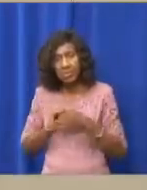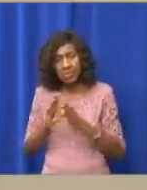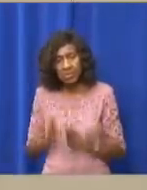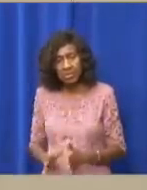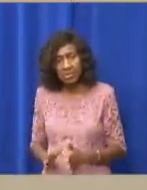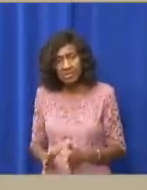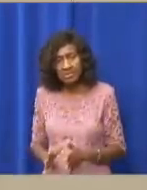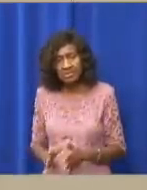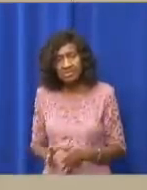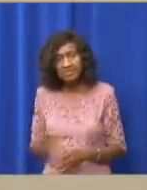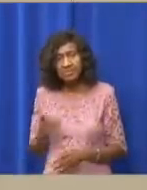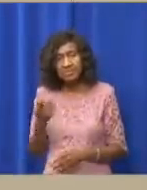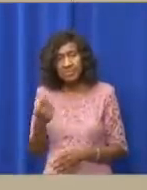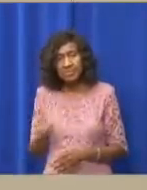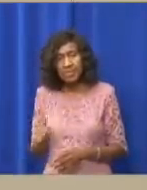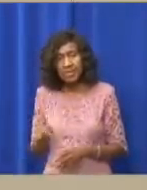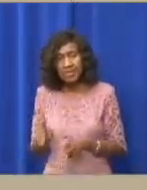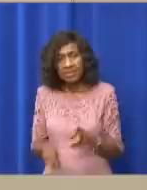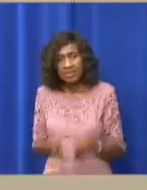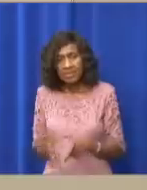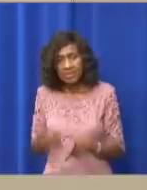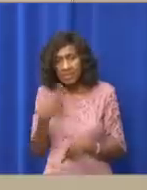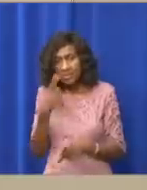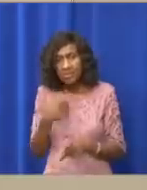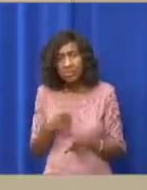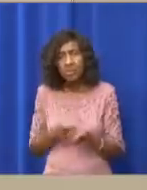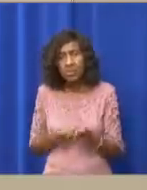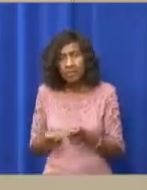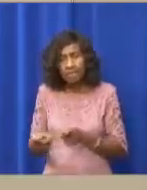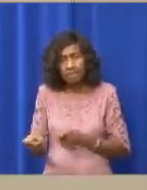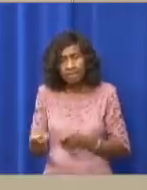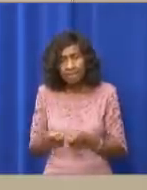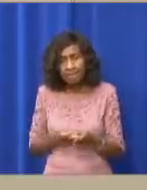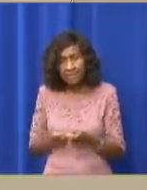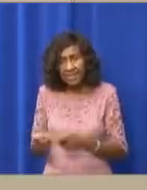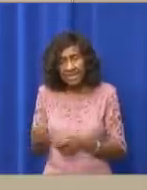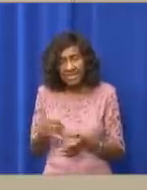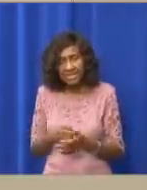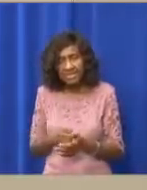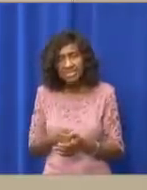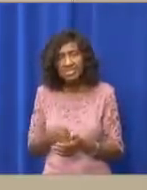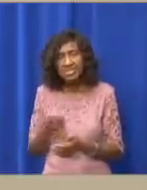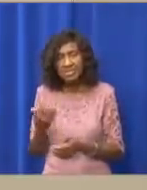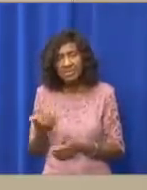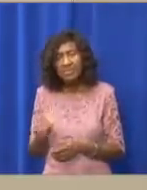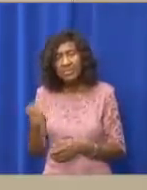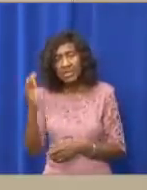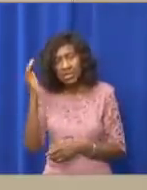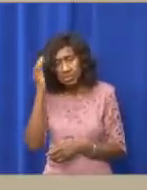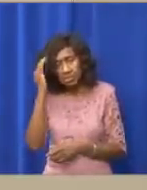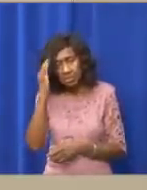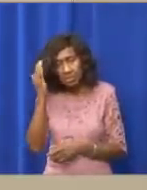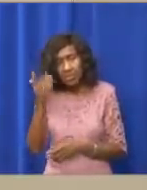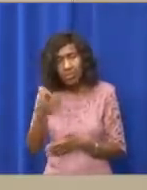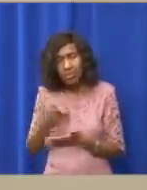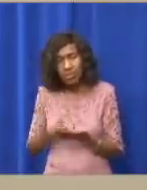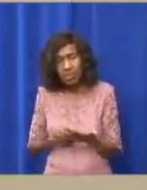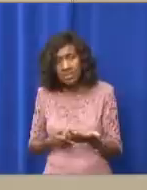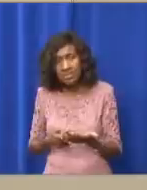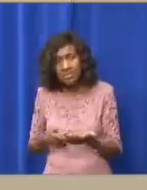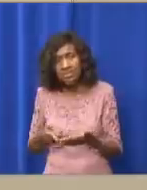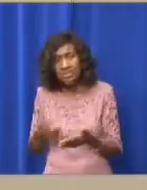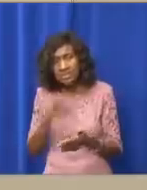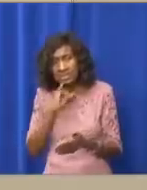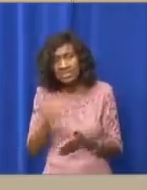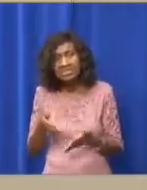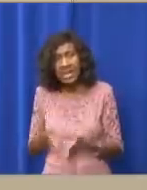CFOs and those, are very mindful of what the financial regulations permit and don't permit. So they have been